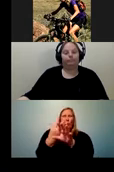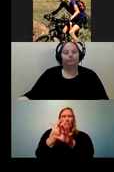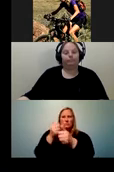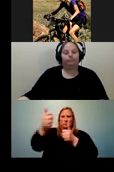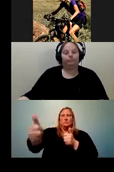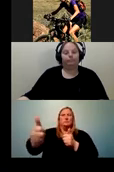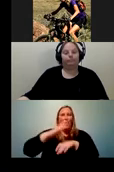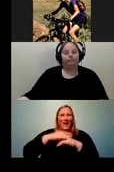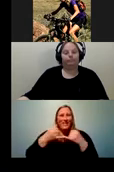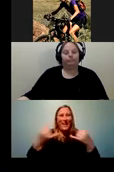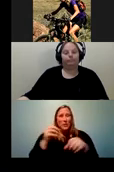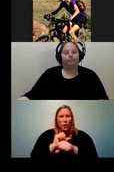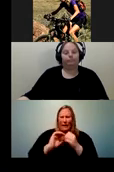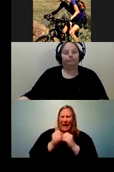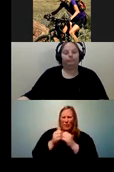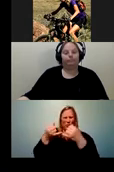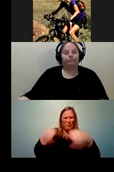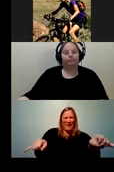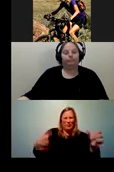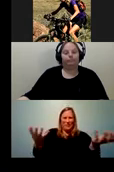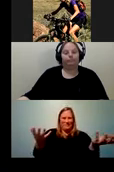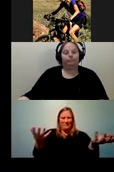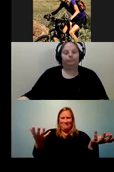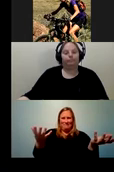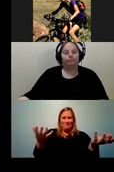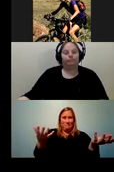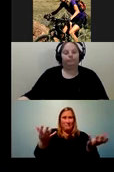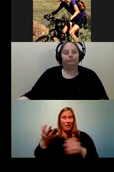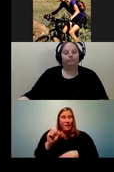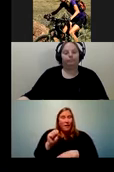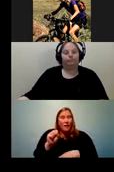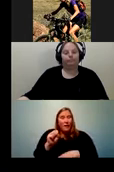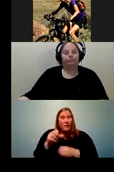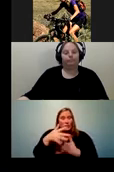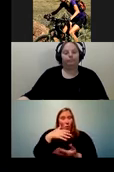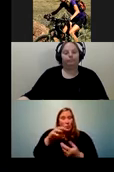do we maintain our boundaries at a distance? What do we do with social media and so forth?